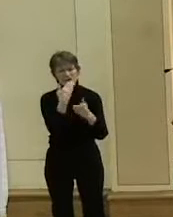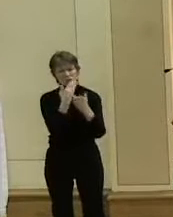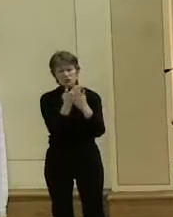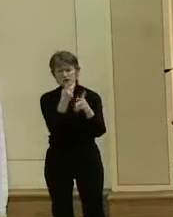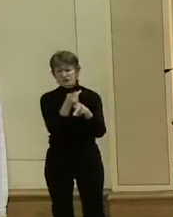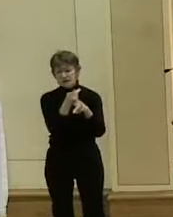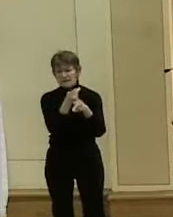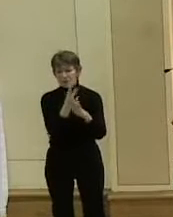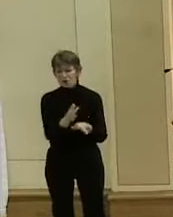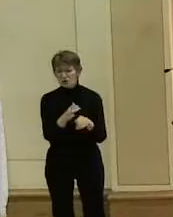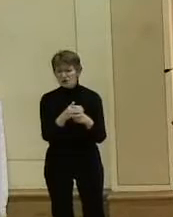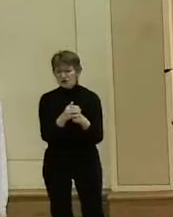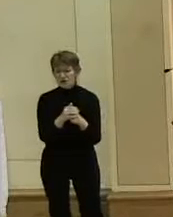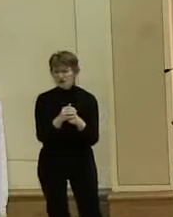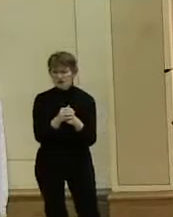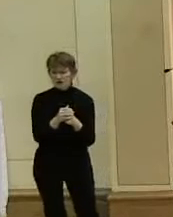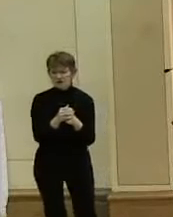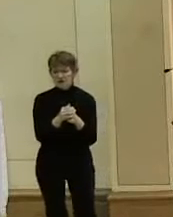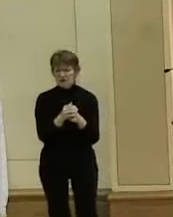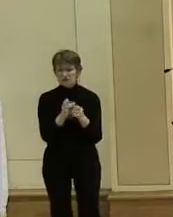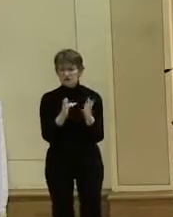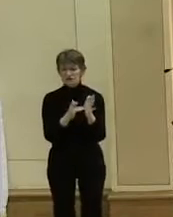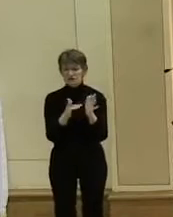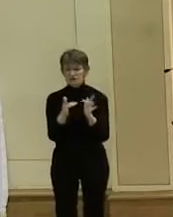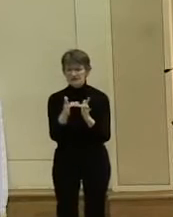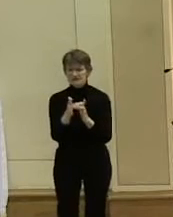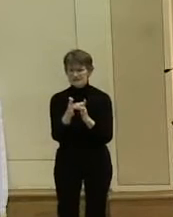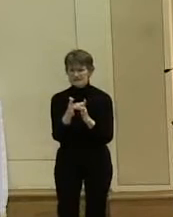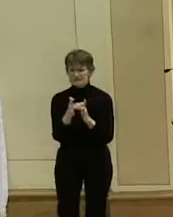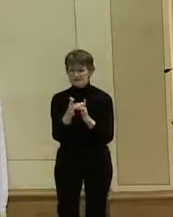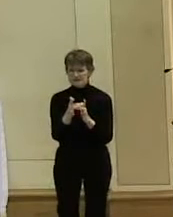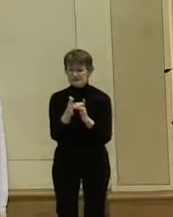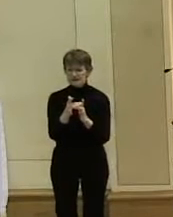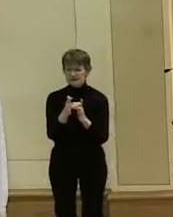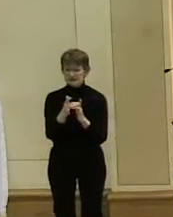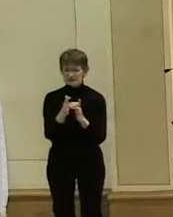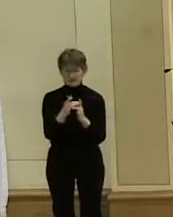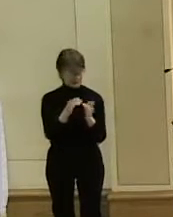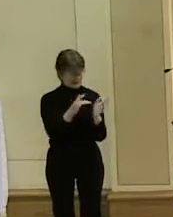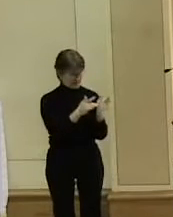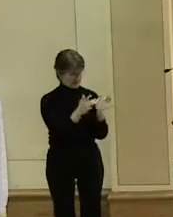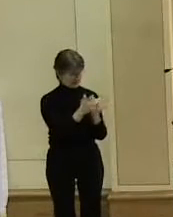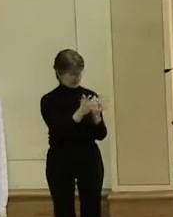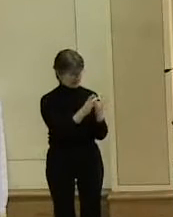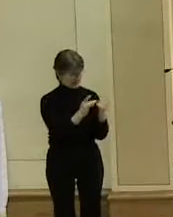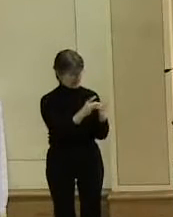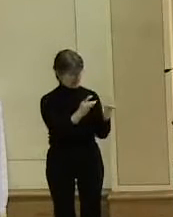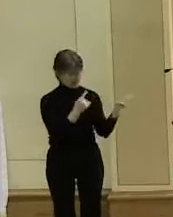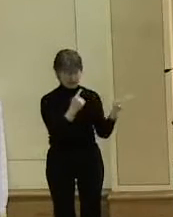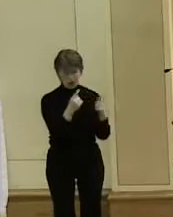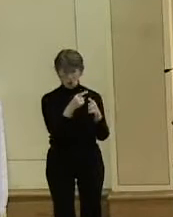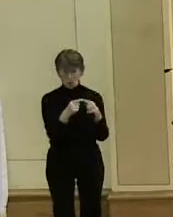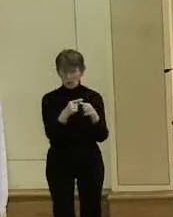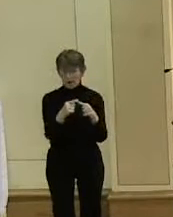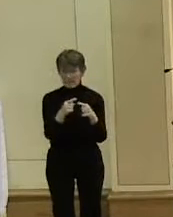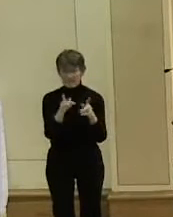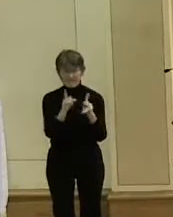He finds, he says, when the sheep hear my voice, they follow me.